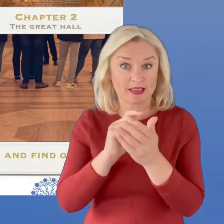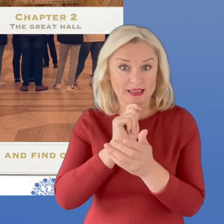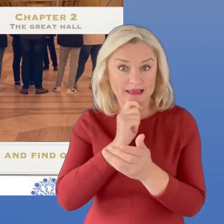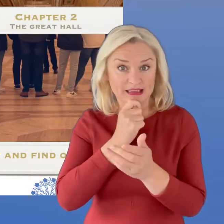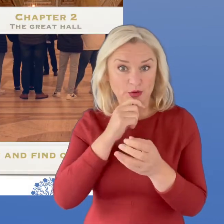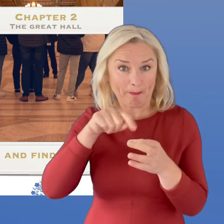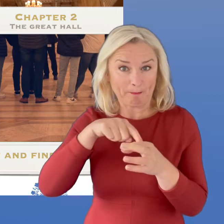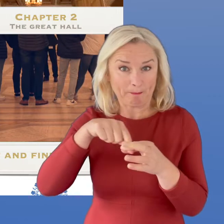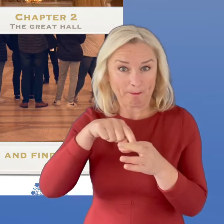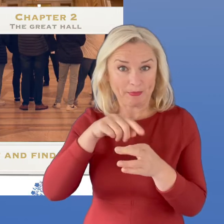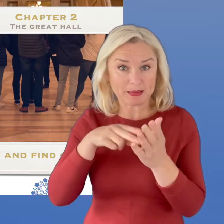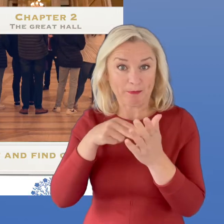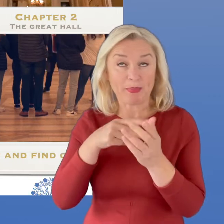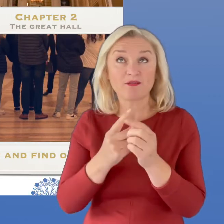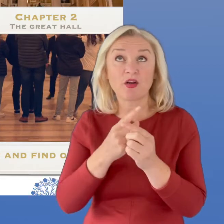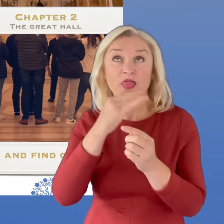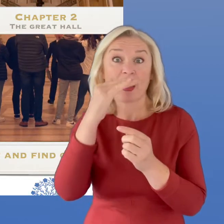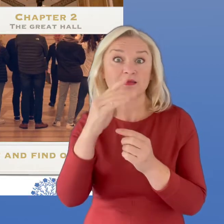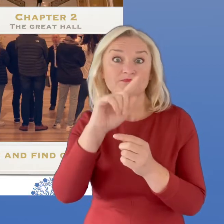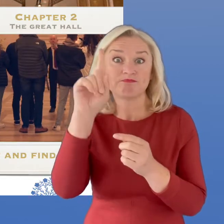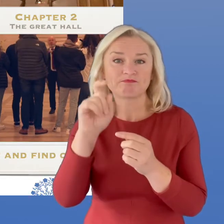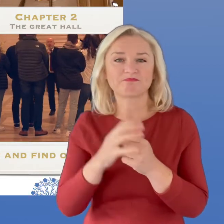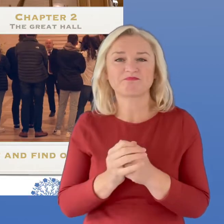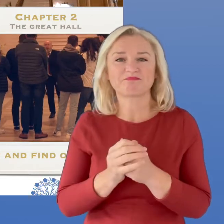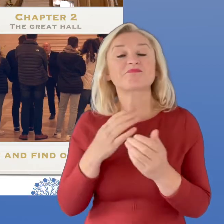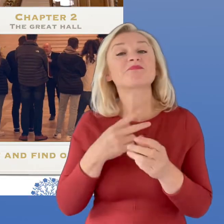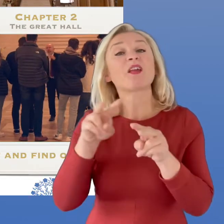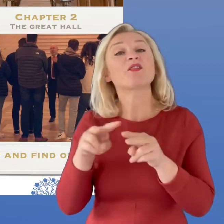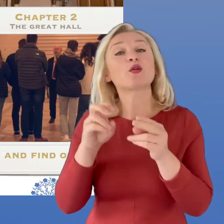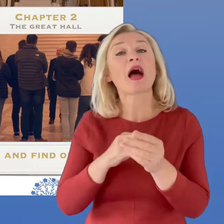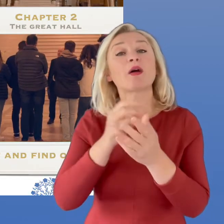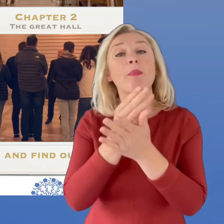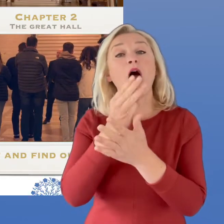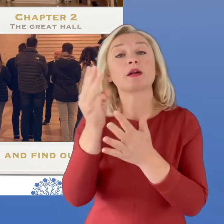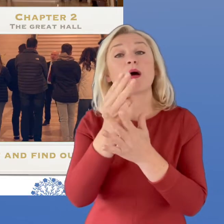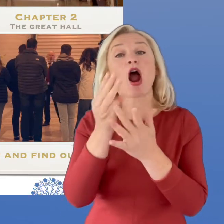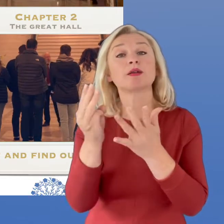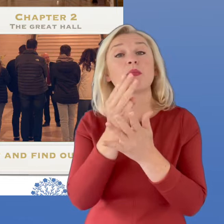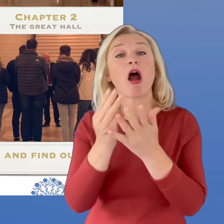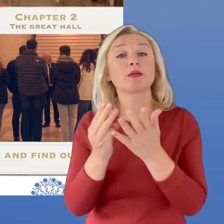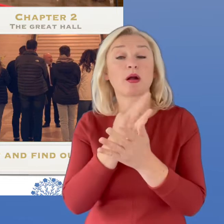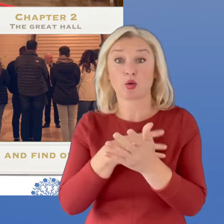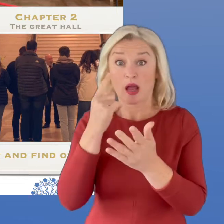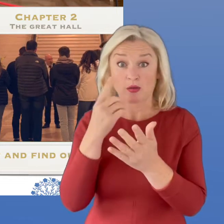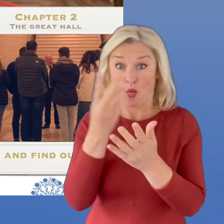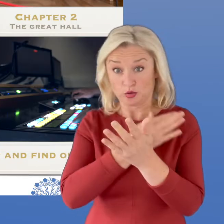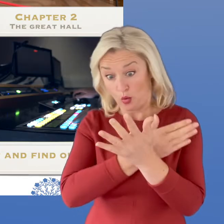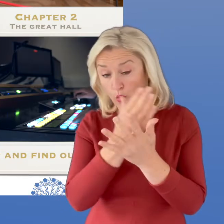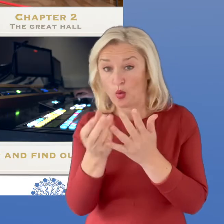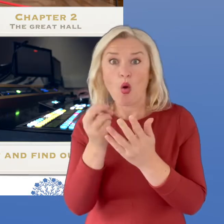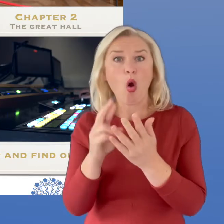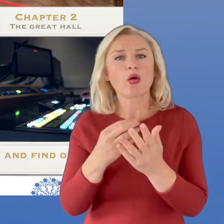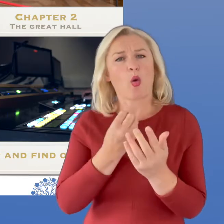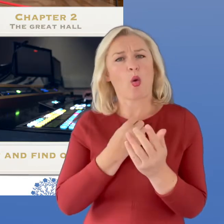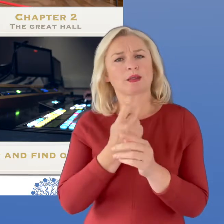into separate segments, so you can choose to watch the entire tour from start to finish, or watch different chapters in your own time. The video is